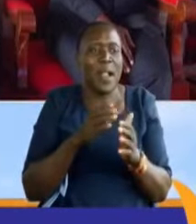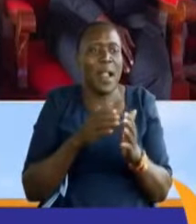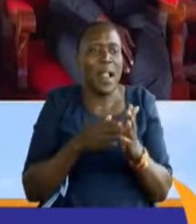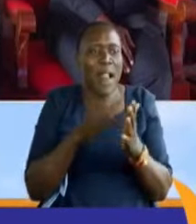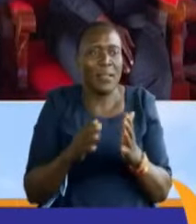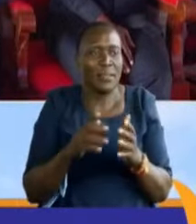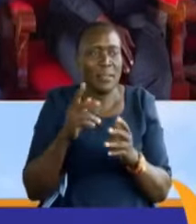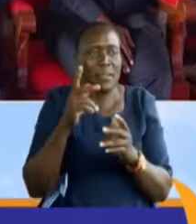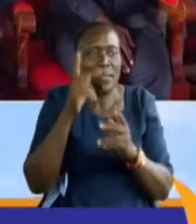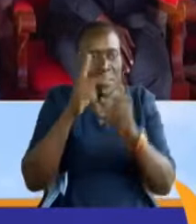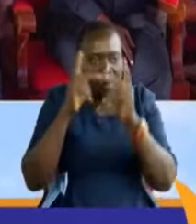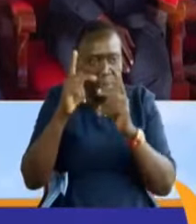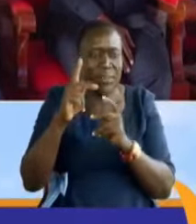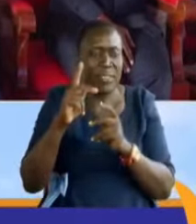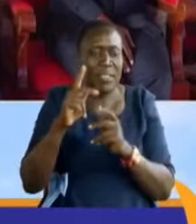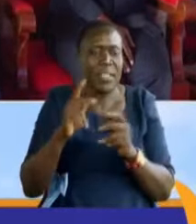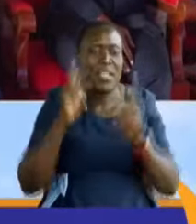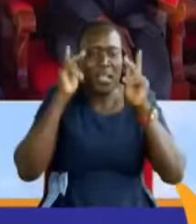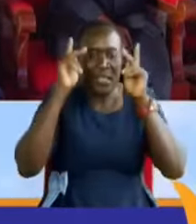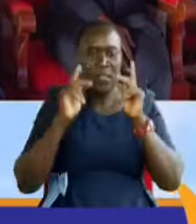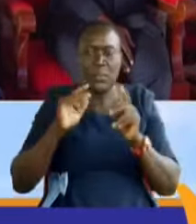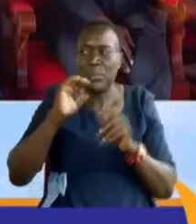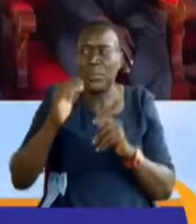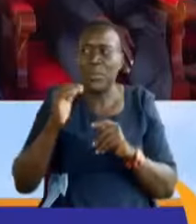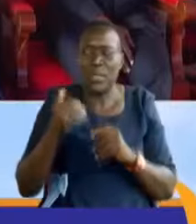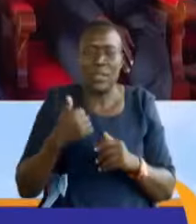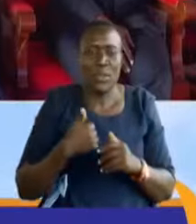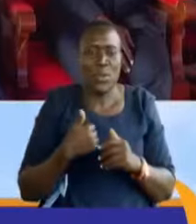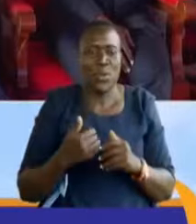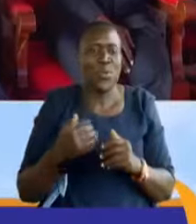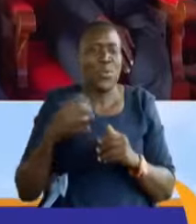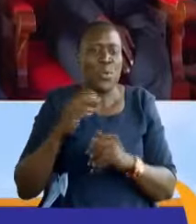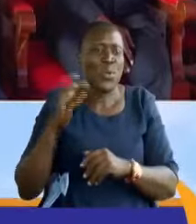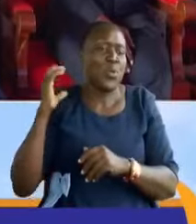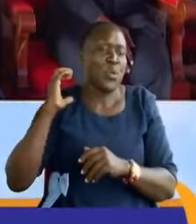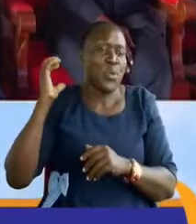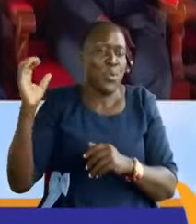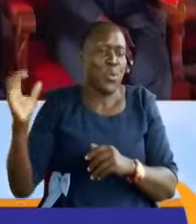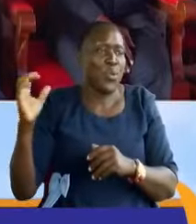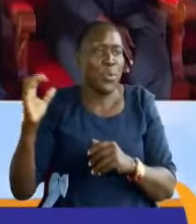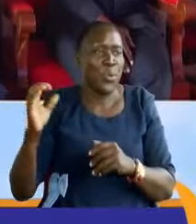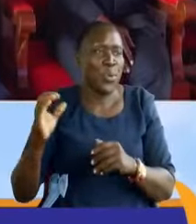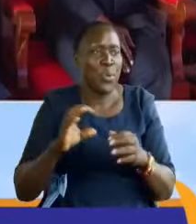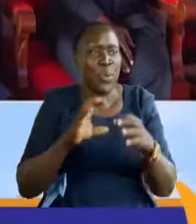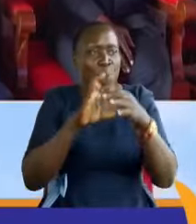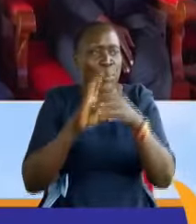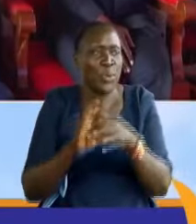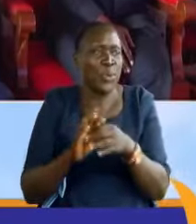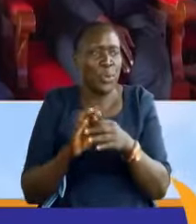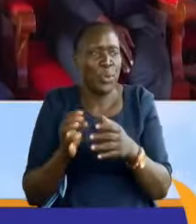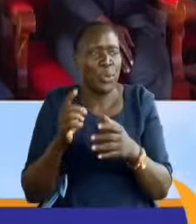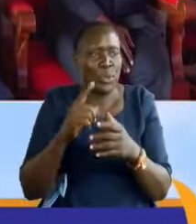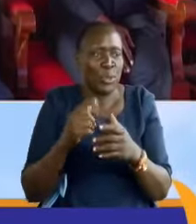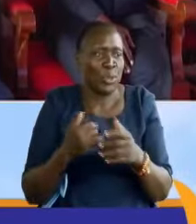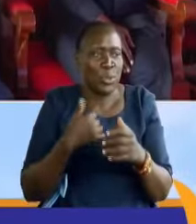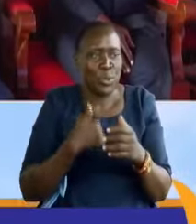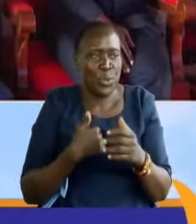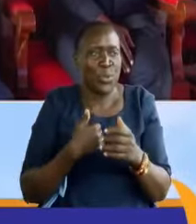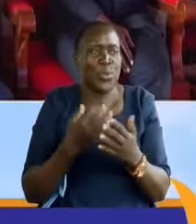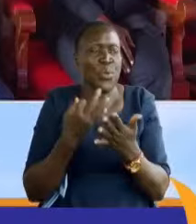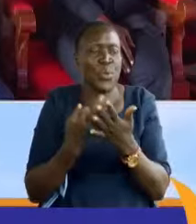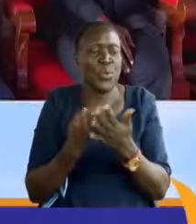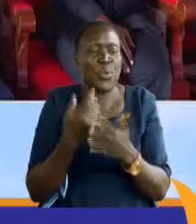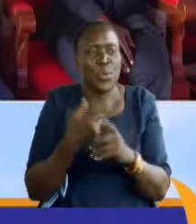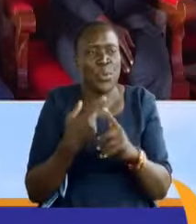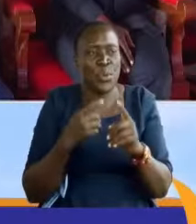here tomorrow, can have the capacity to engage, can have the capacity to receive funds from counties, and